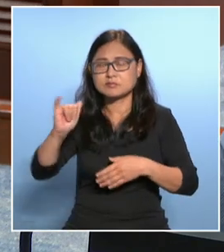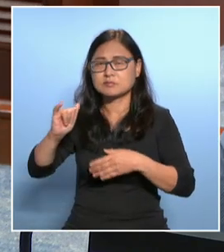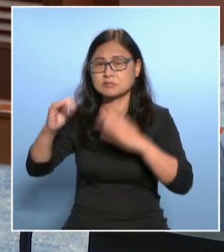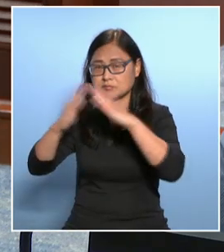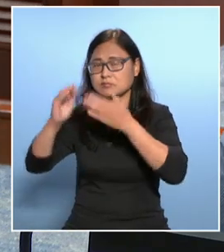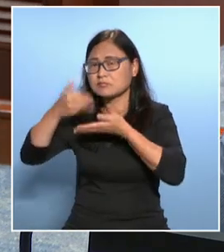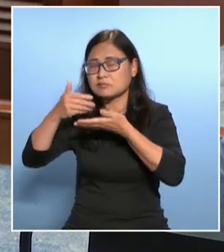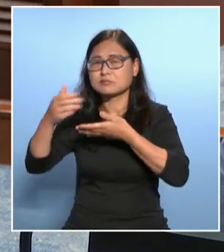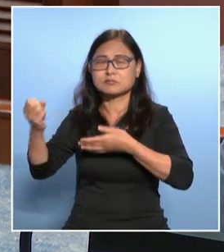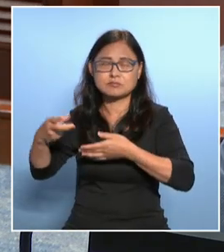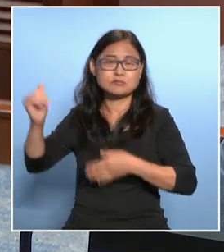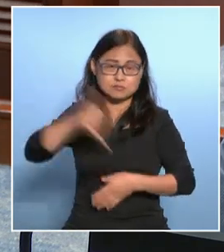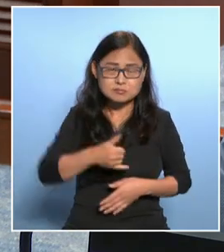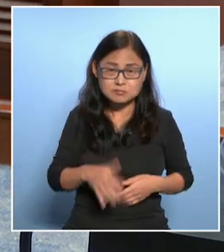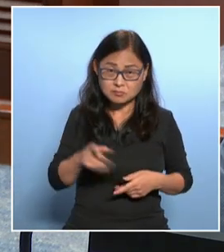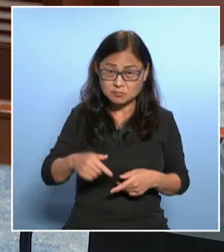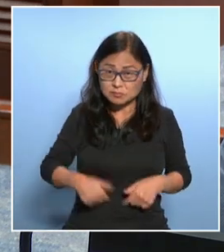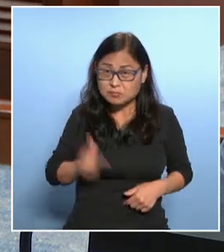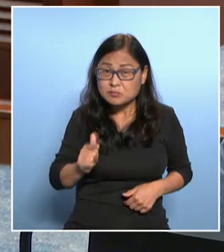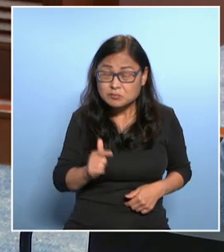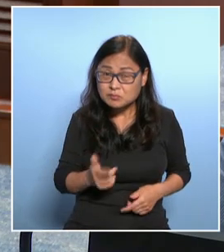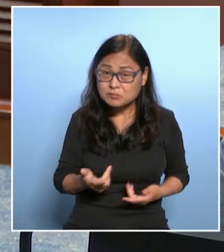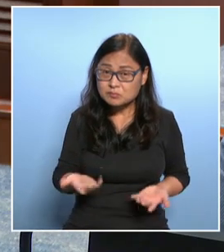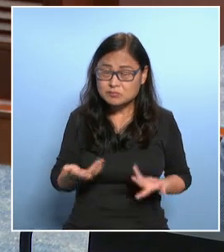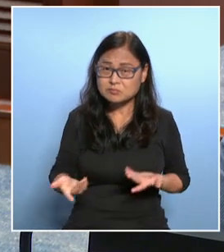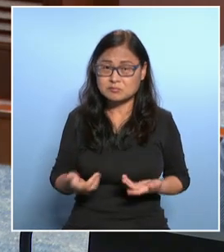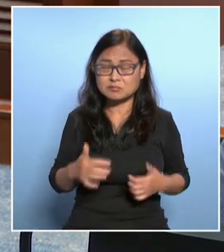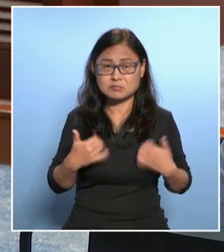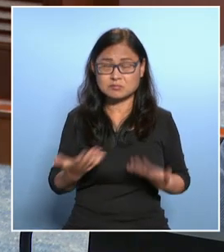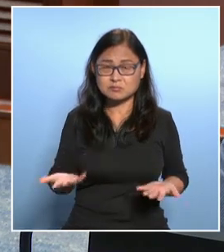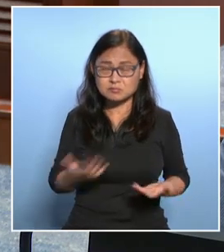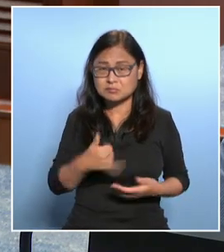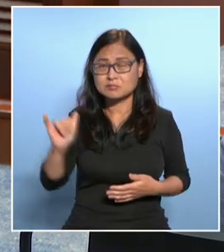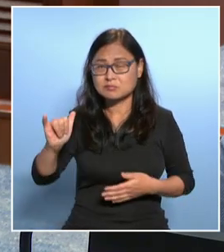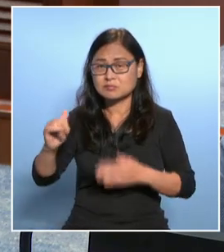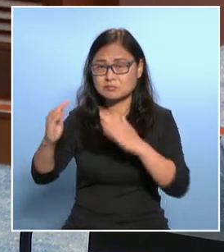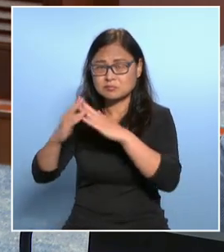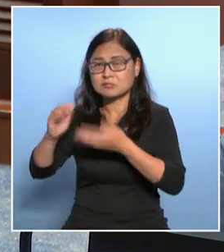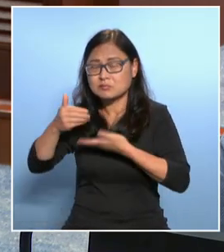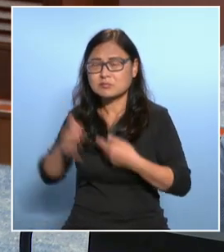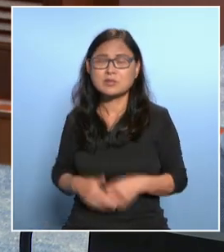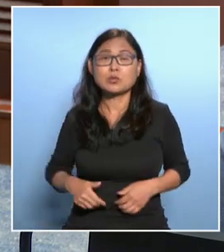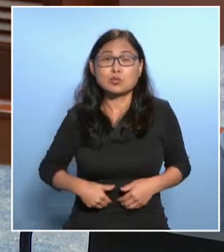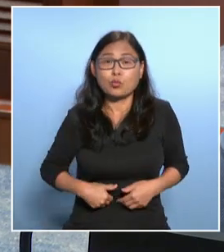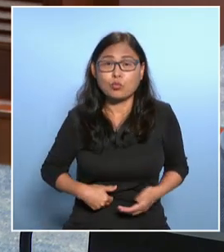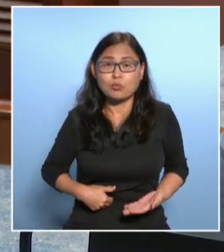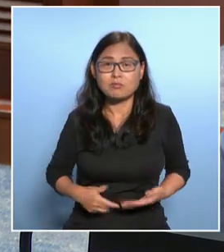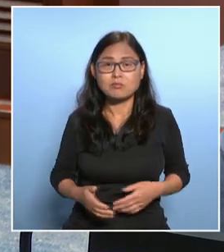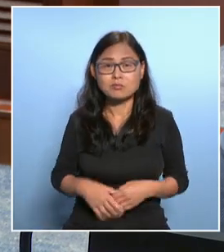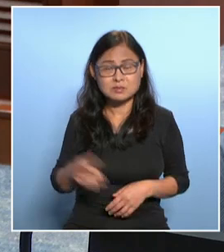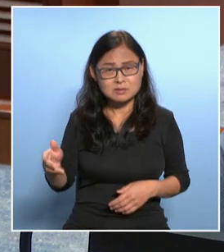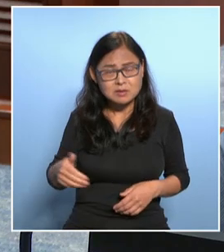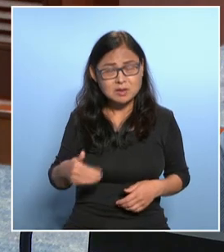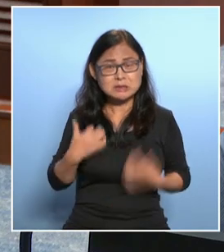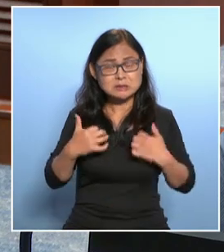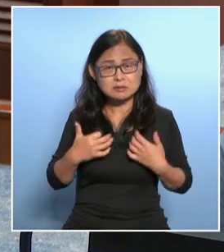He said that during this long wait, he returned home to have a meal. Then I asked him, well,